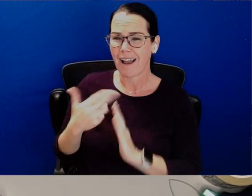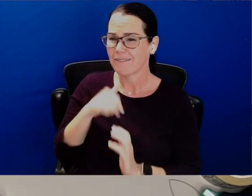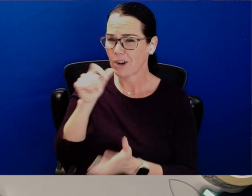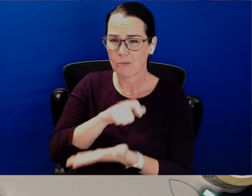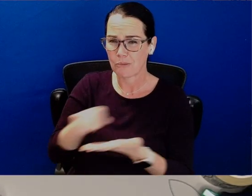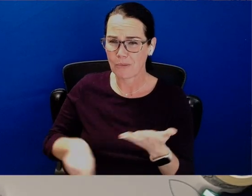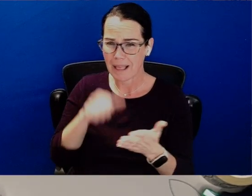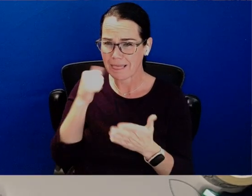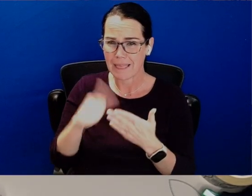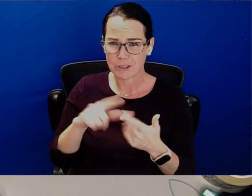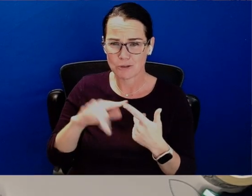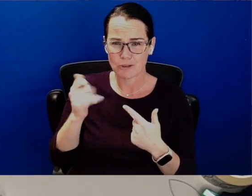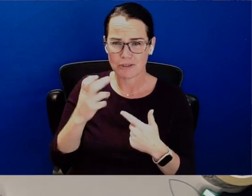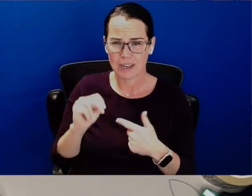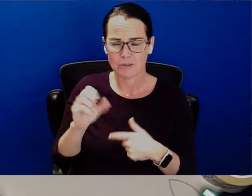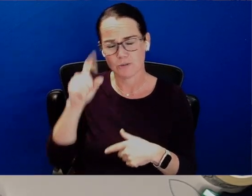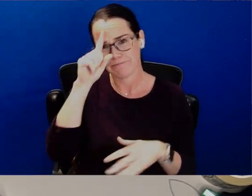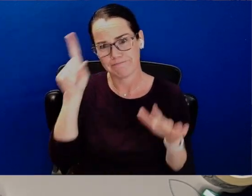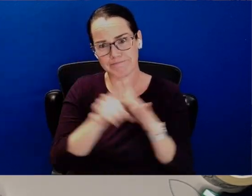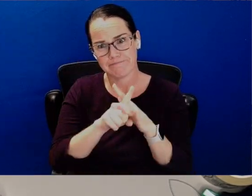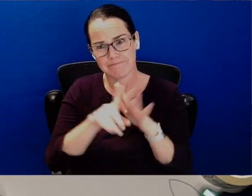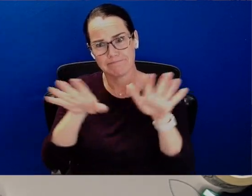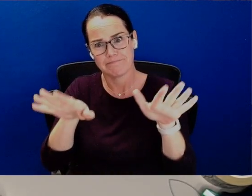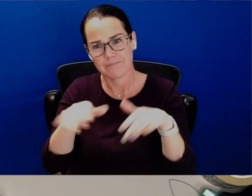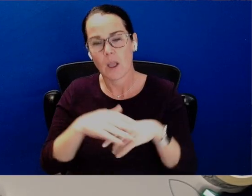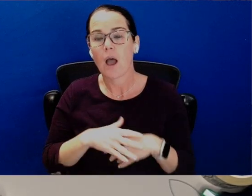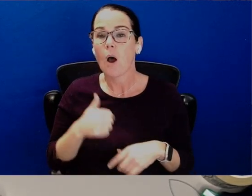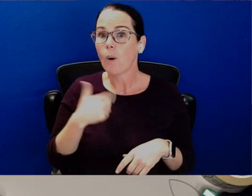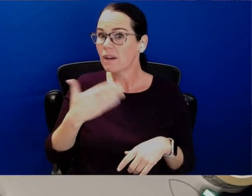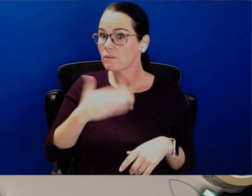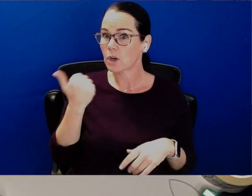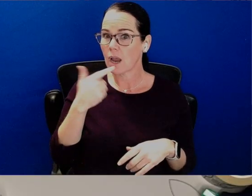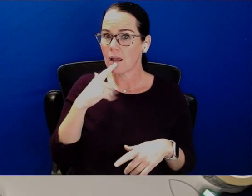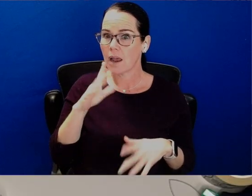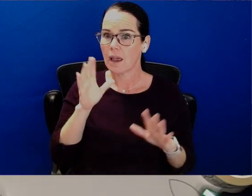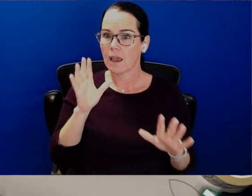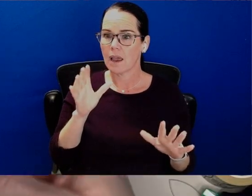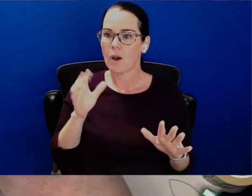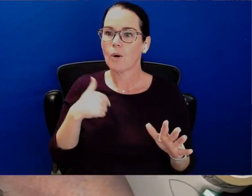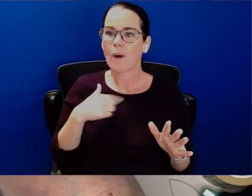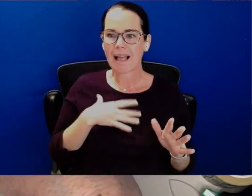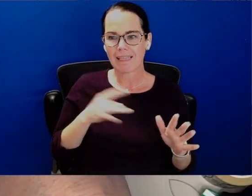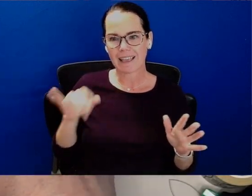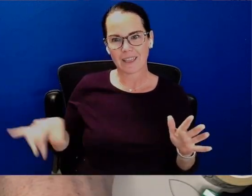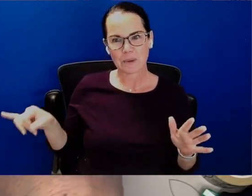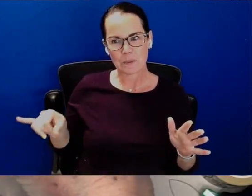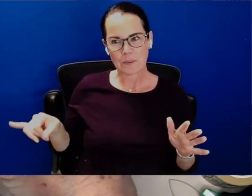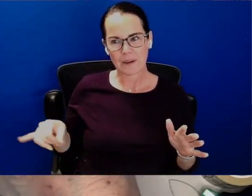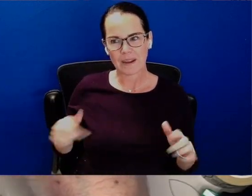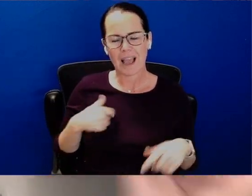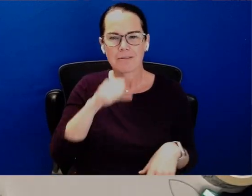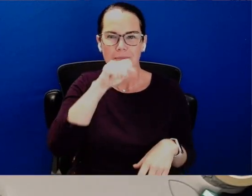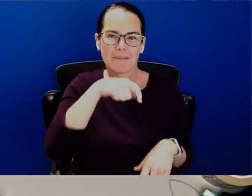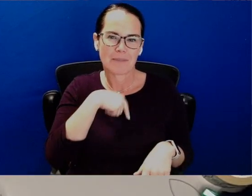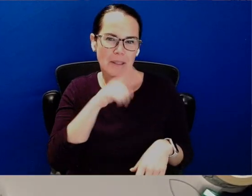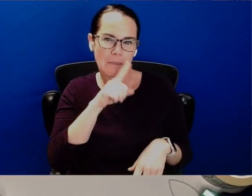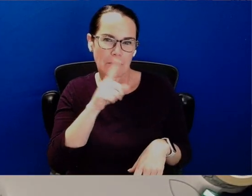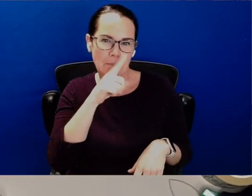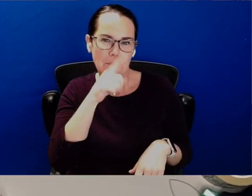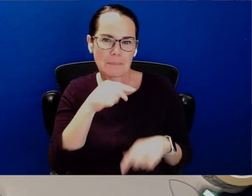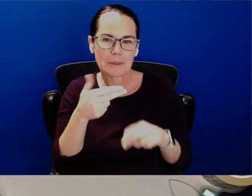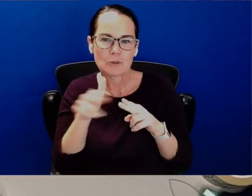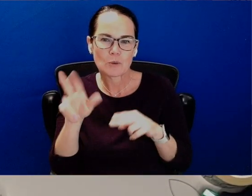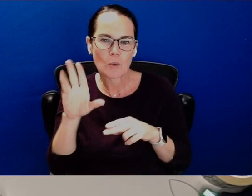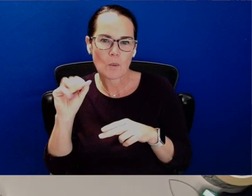so that's a fun little thought. Oh, I forgot I had these. These are lovely as well. I love the little washi